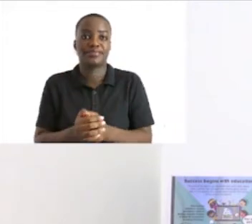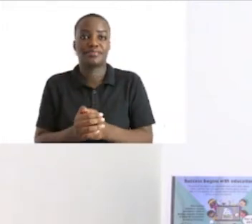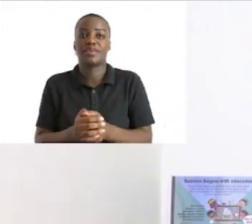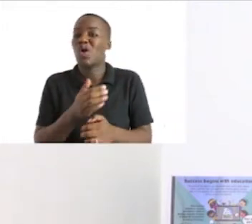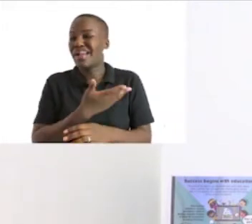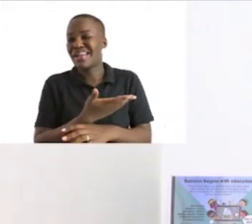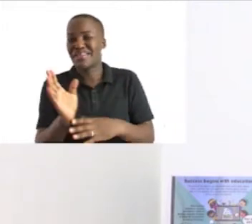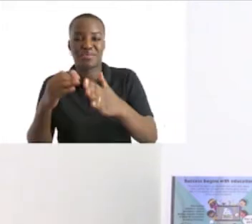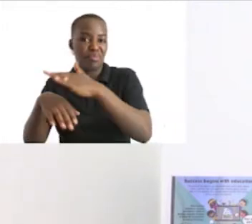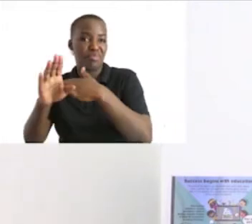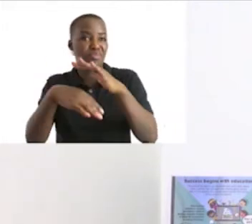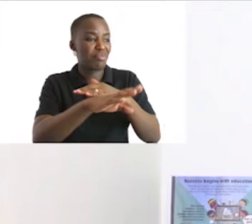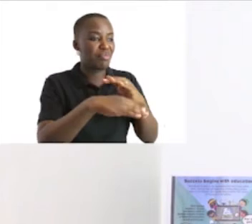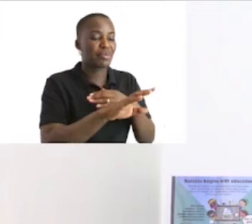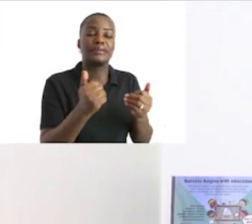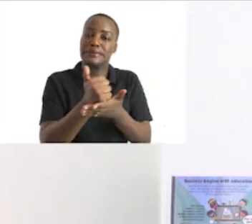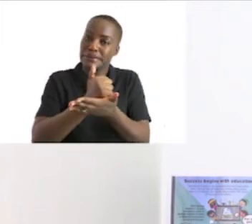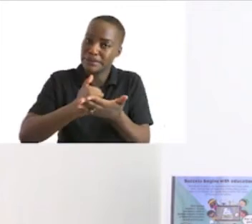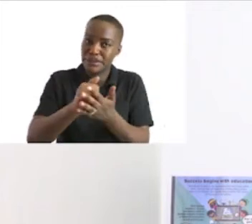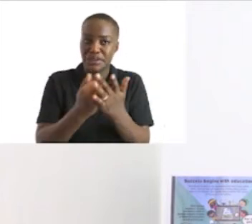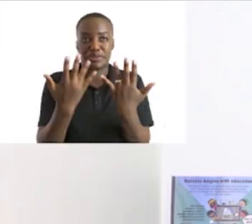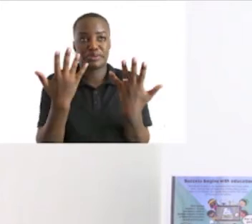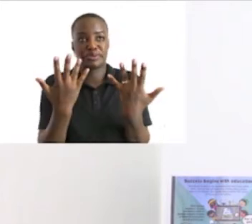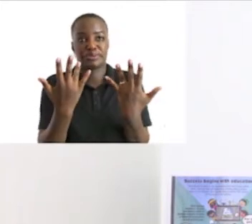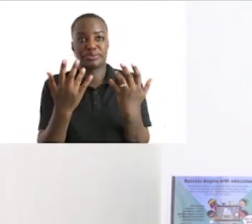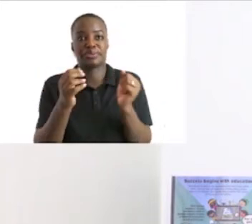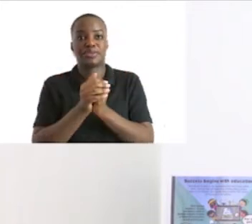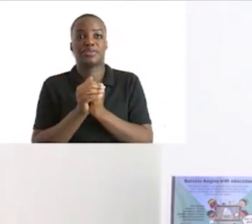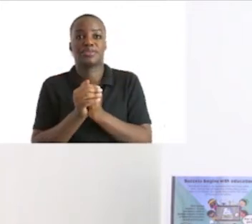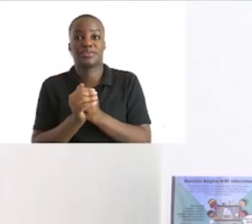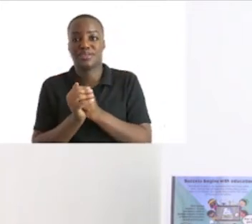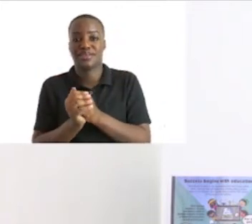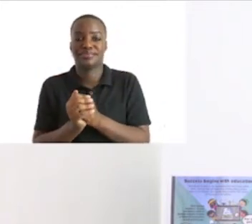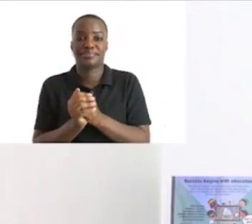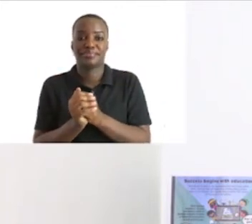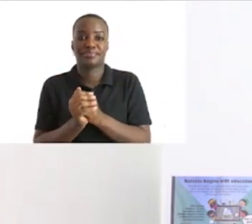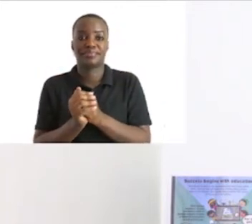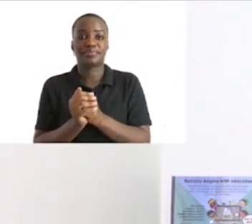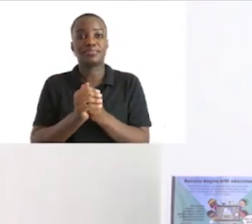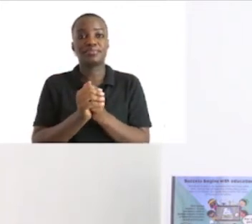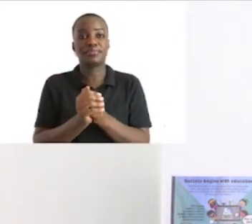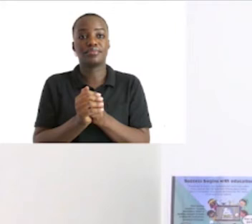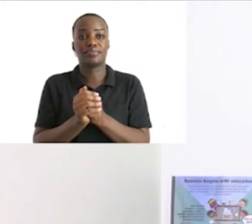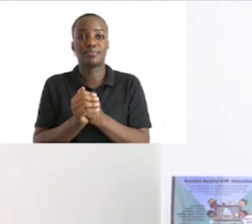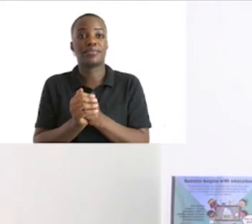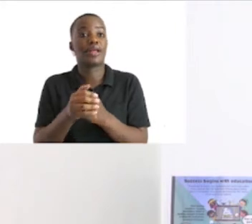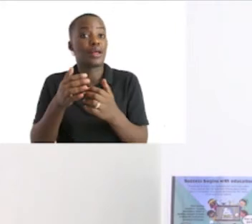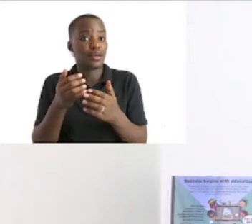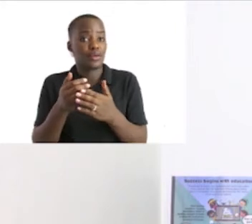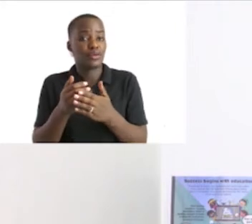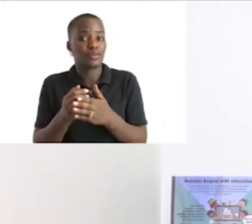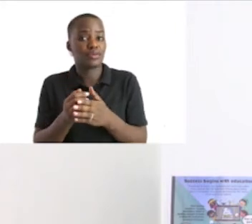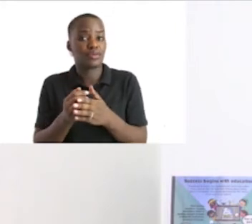you go, make sure that you are clean, especially at a construction site. And before we go, we also need